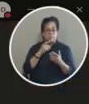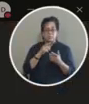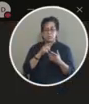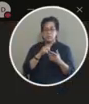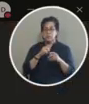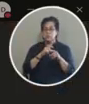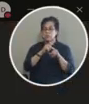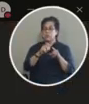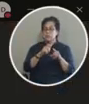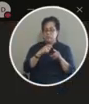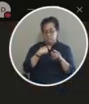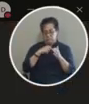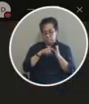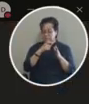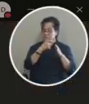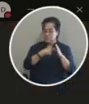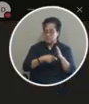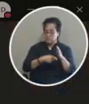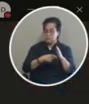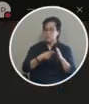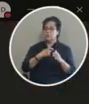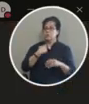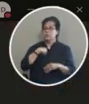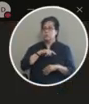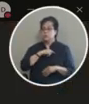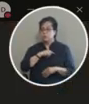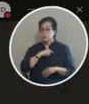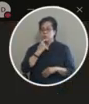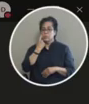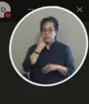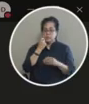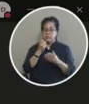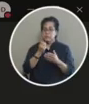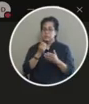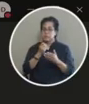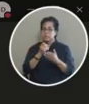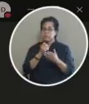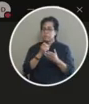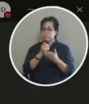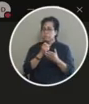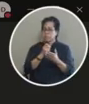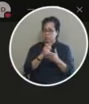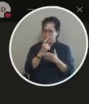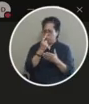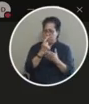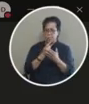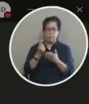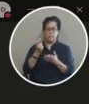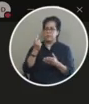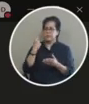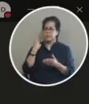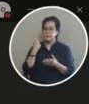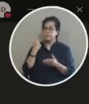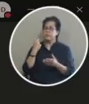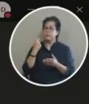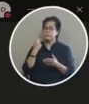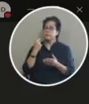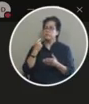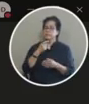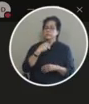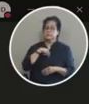as a taxpayer, we just passed. That was a little bit over a week ago. We